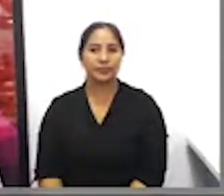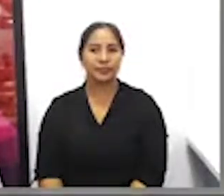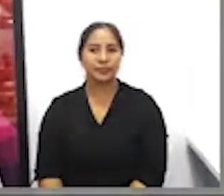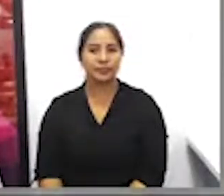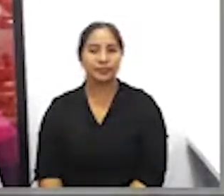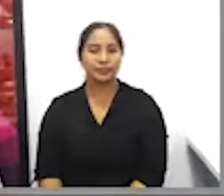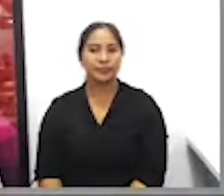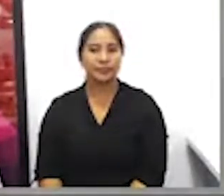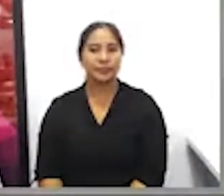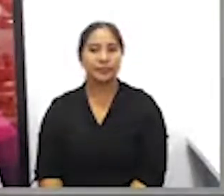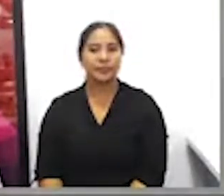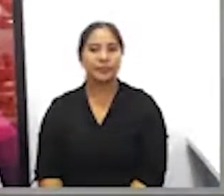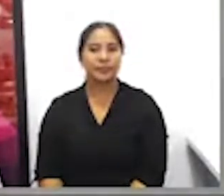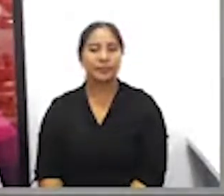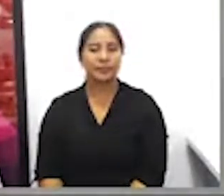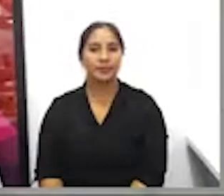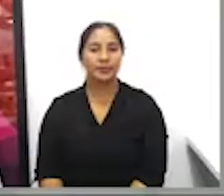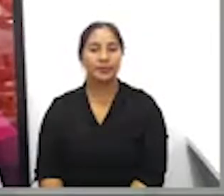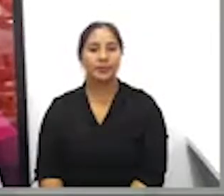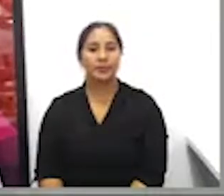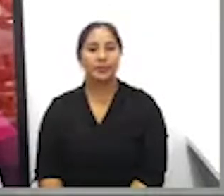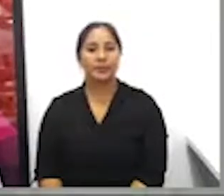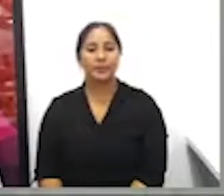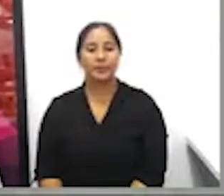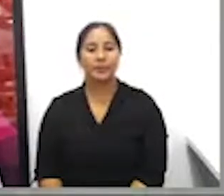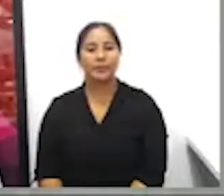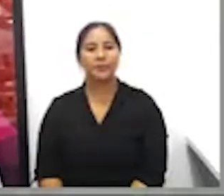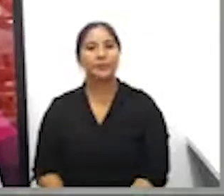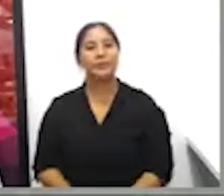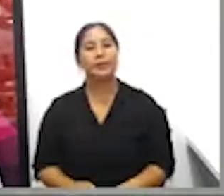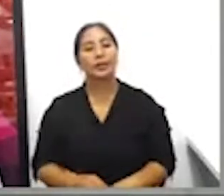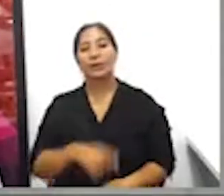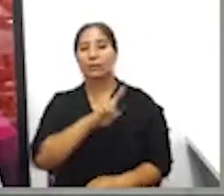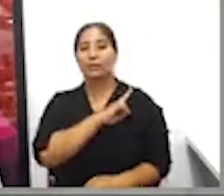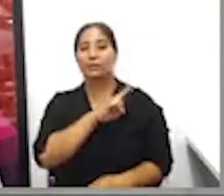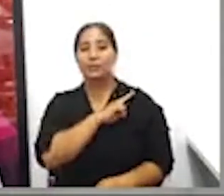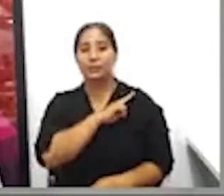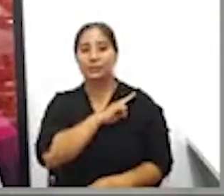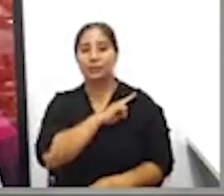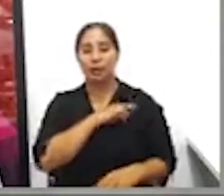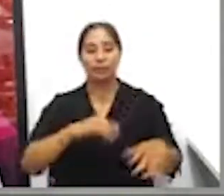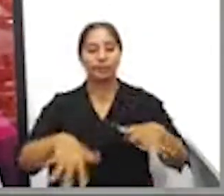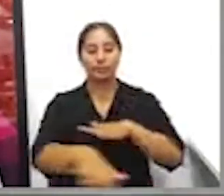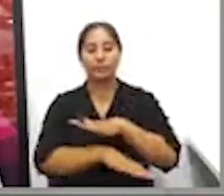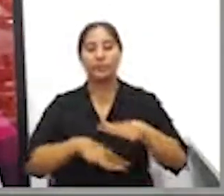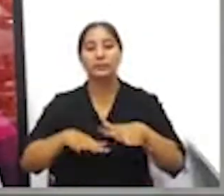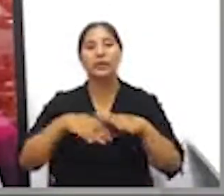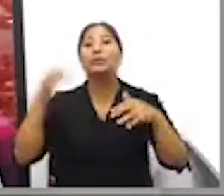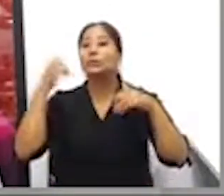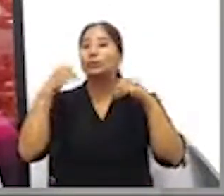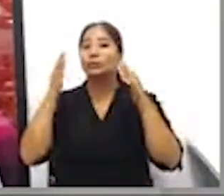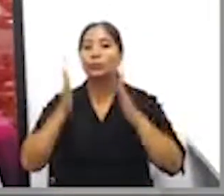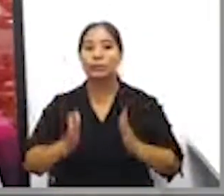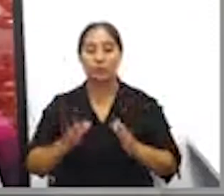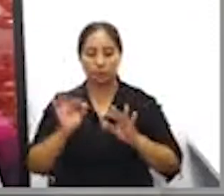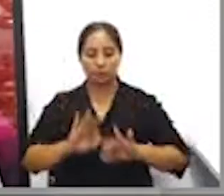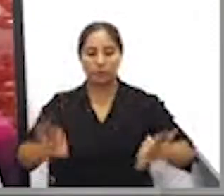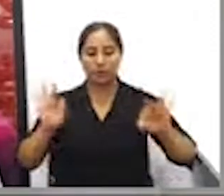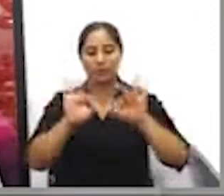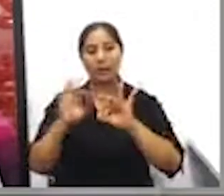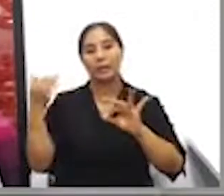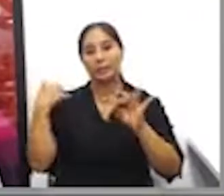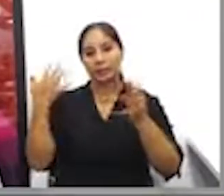responsibility is everyone who lives in this country. So yes, the government has